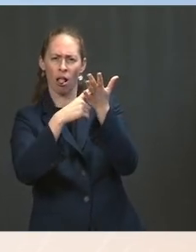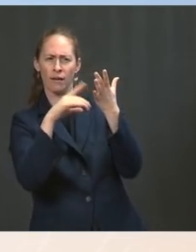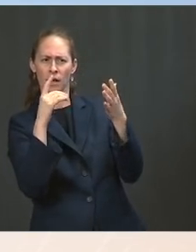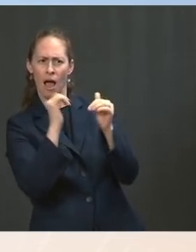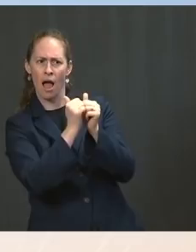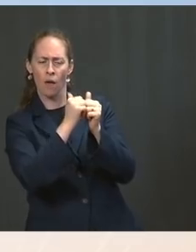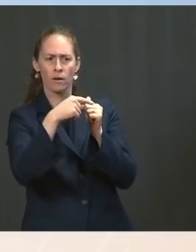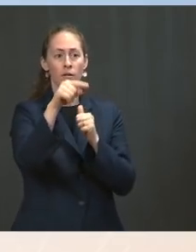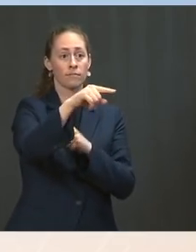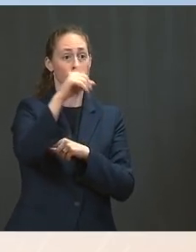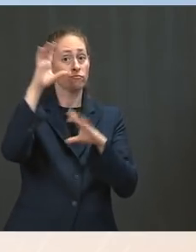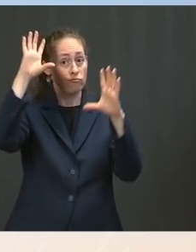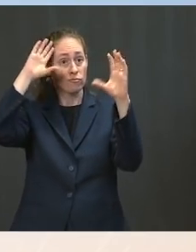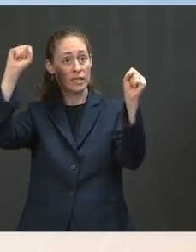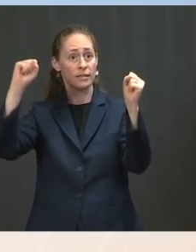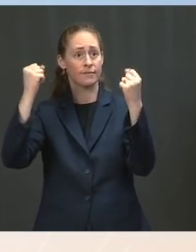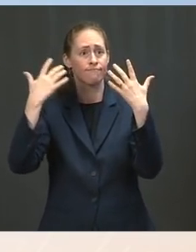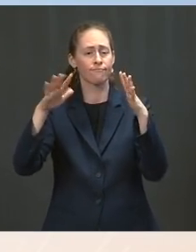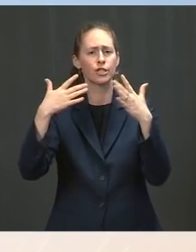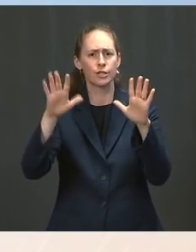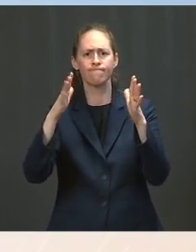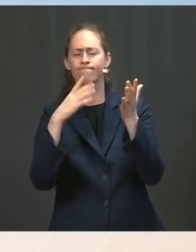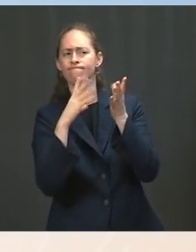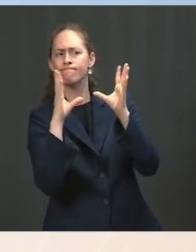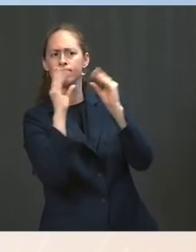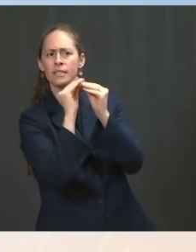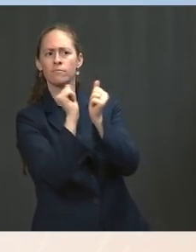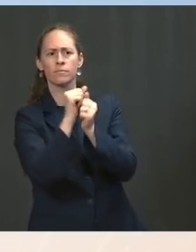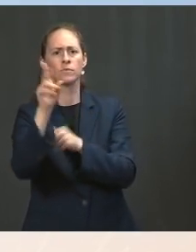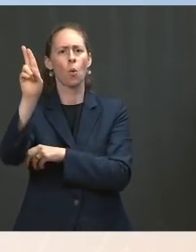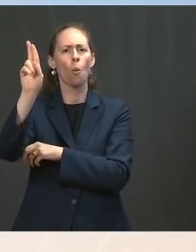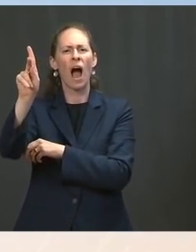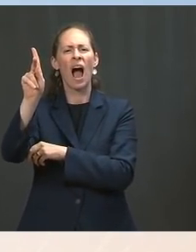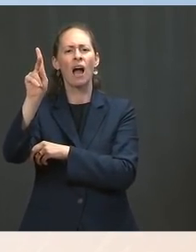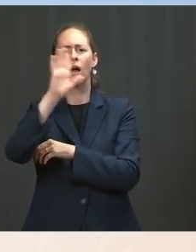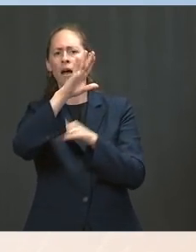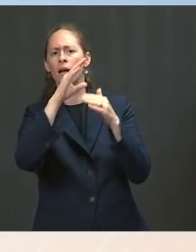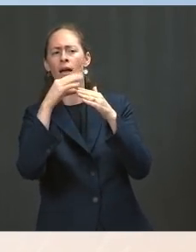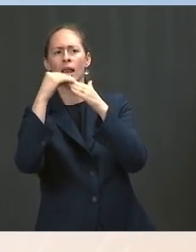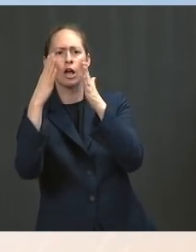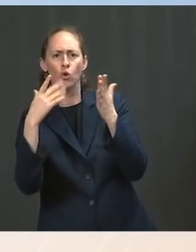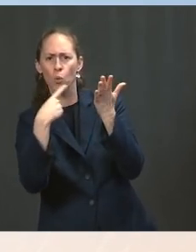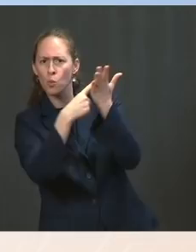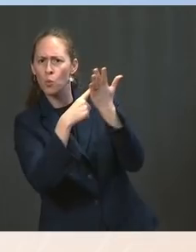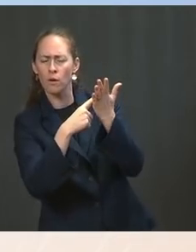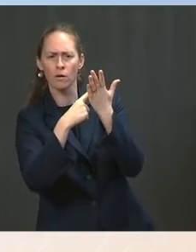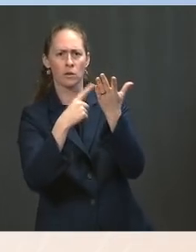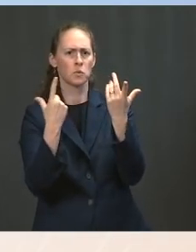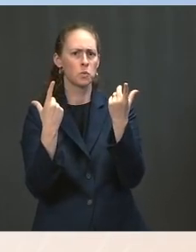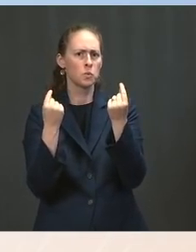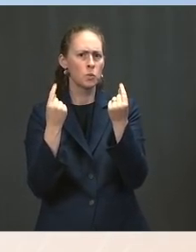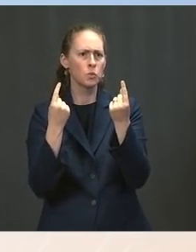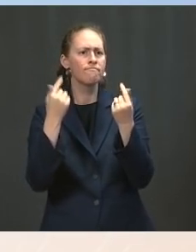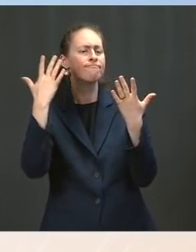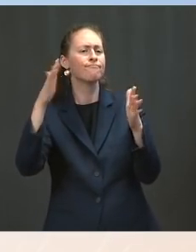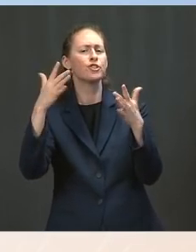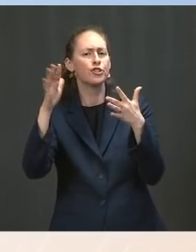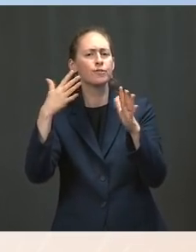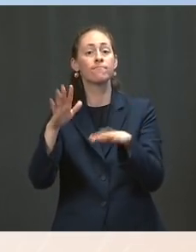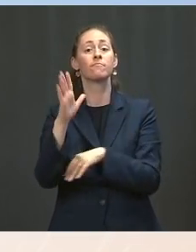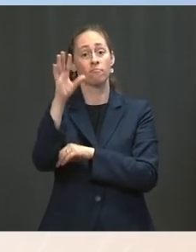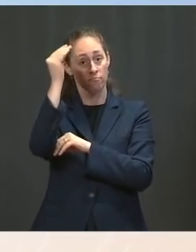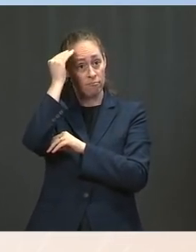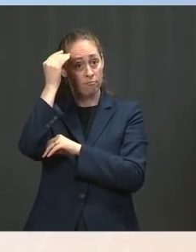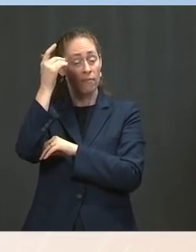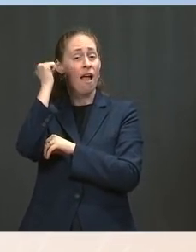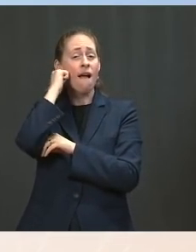with the British Prime Minister a short time ago. We are taking this day by day. We believe we are making enormous progress. And taking a step back,